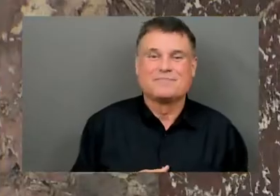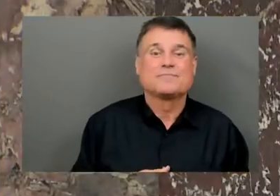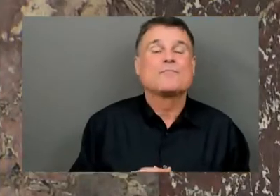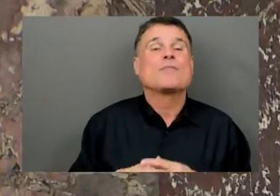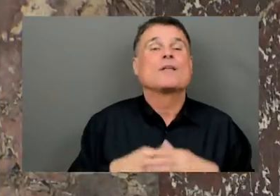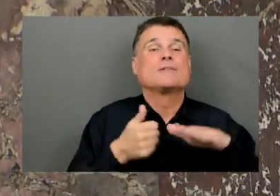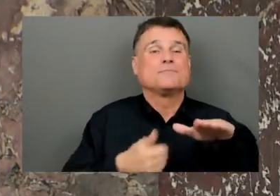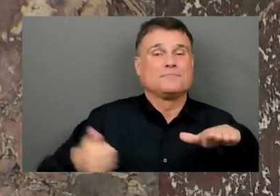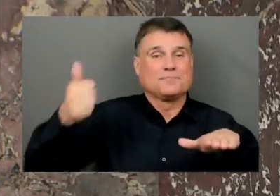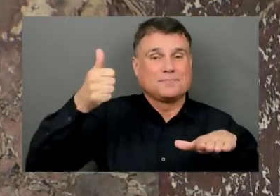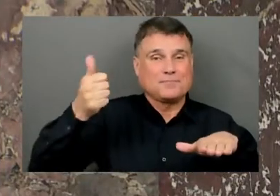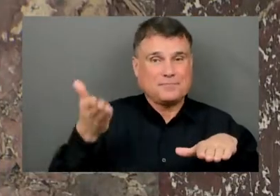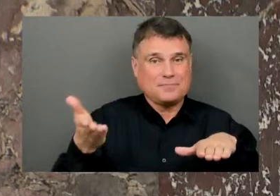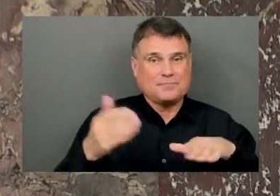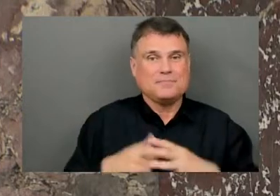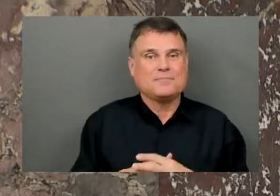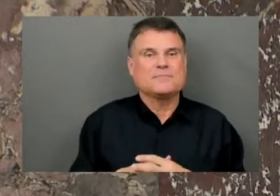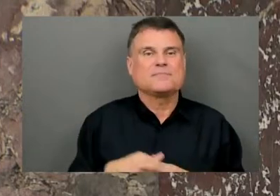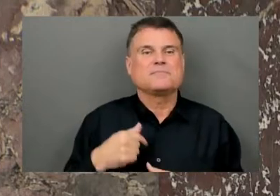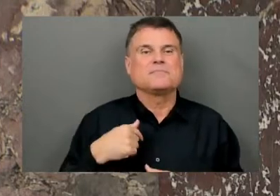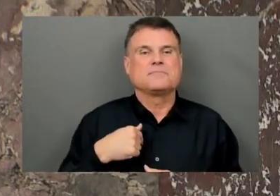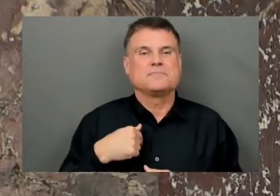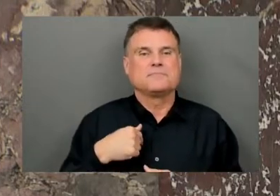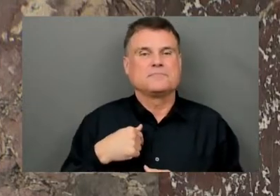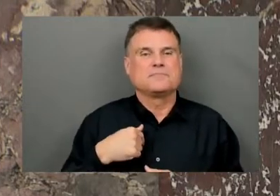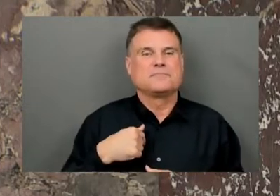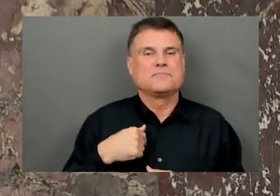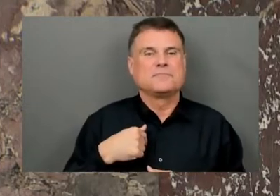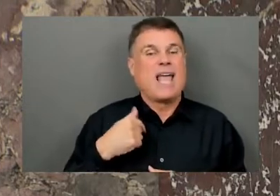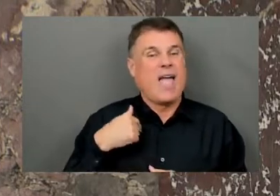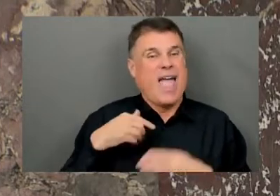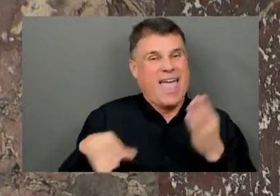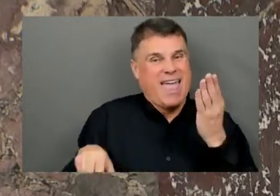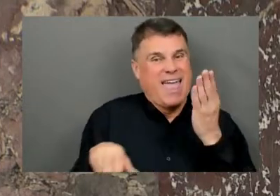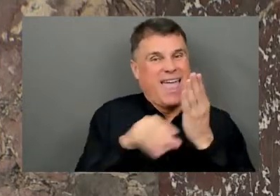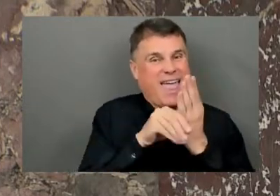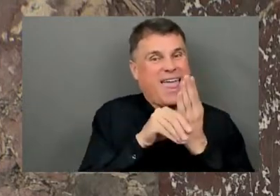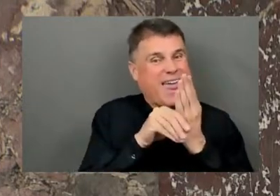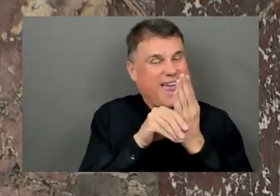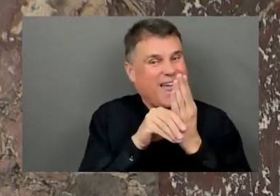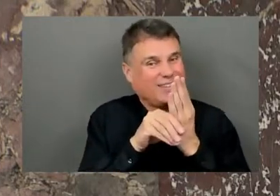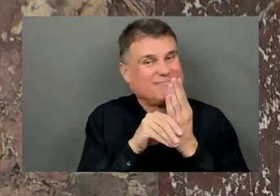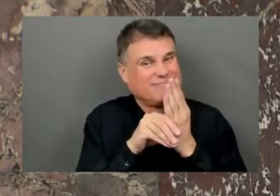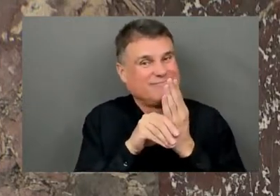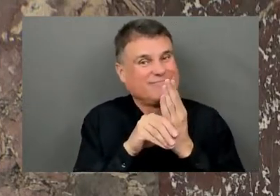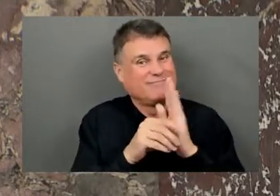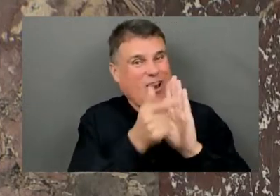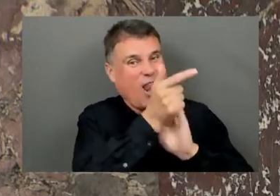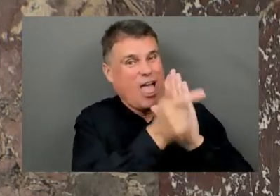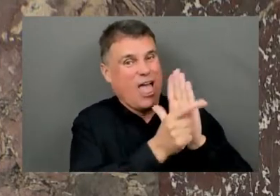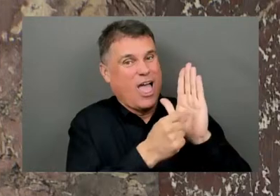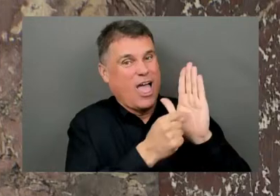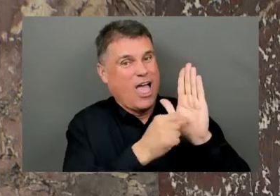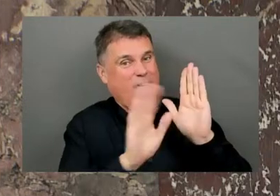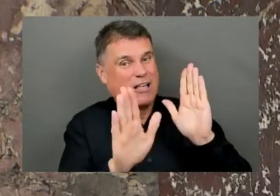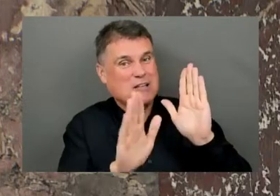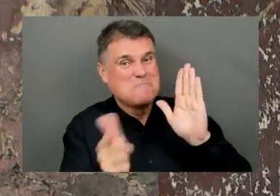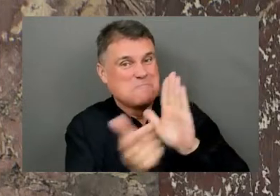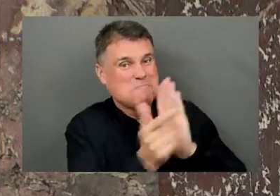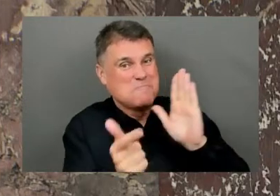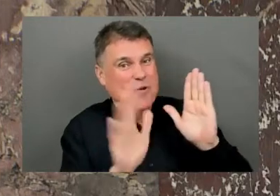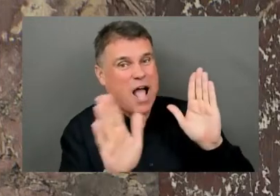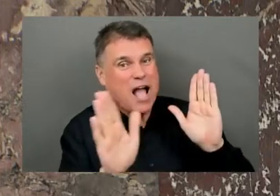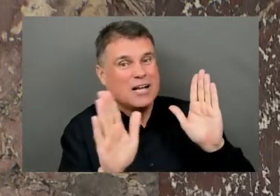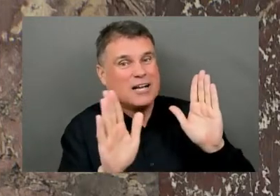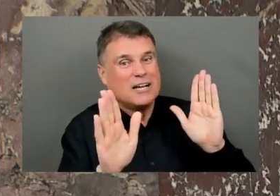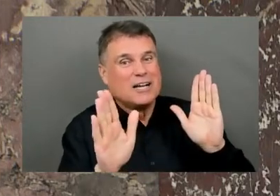spoiler alerts and how much time you have to give people to cover their ears. Is it cake? Is a big hit at our house, and that was I was uncalled for, Mr. Labor.